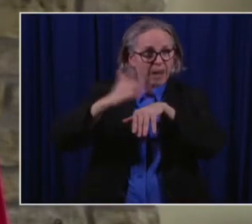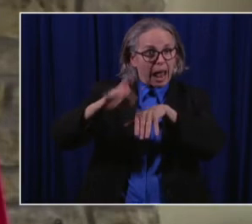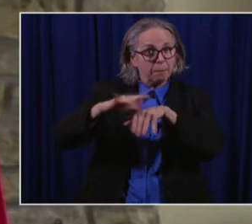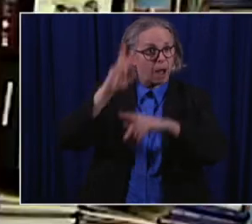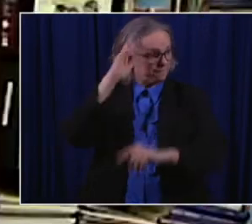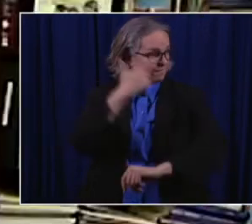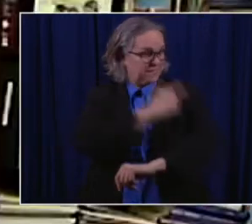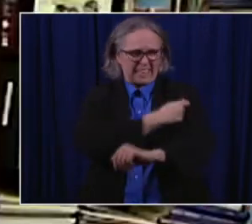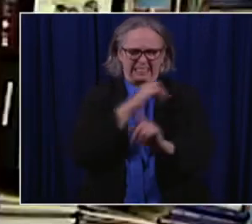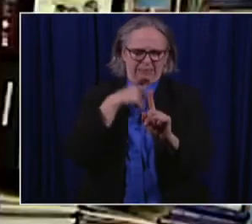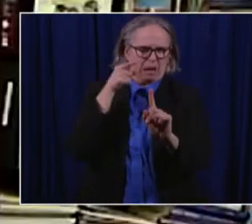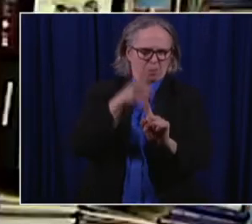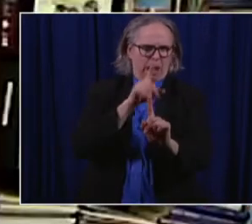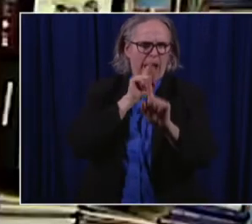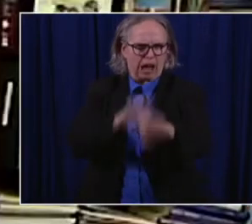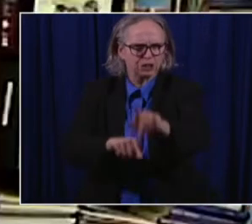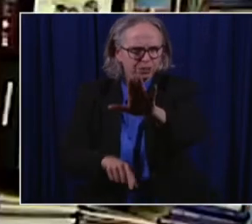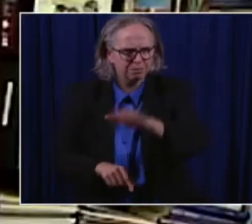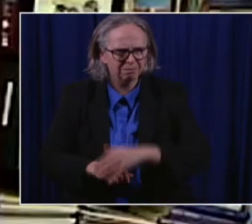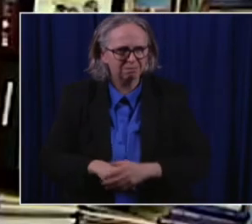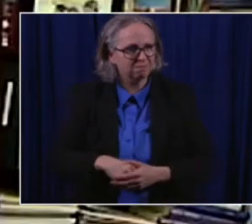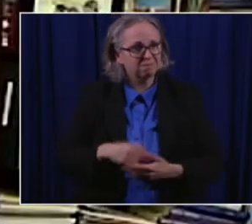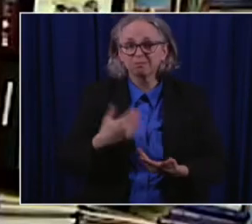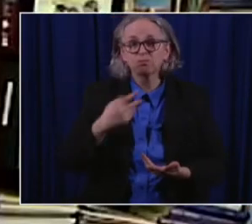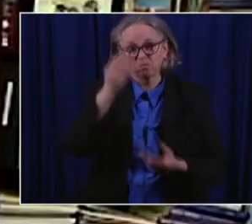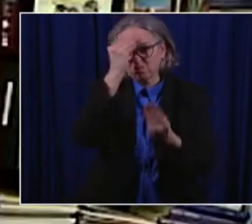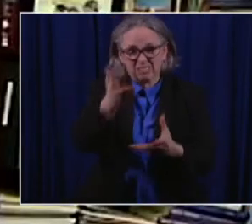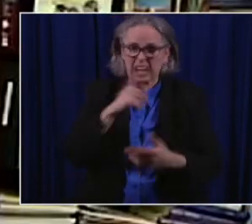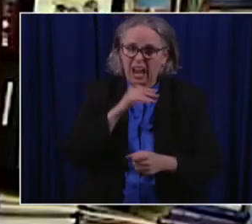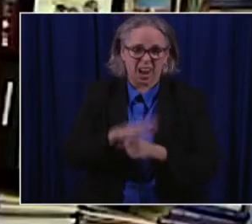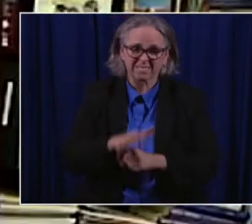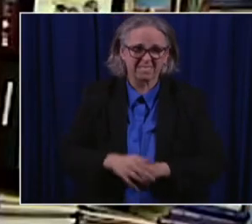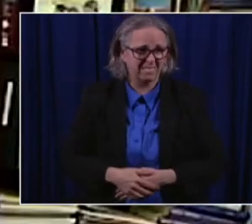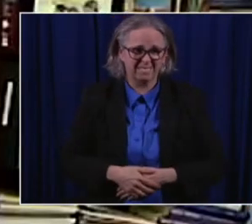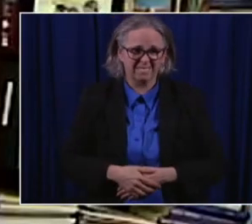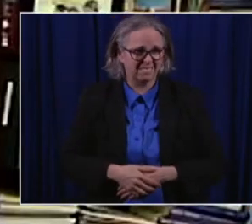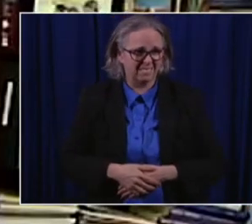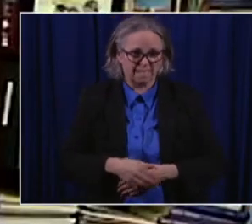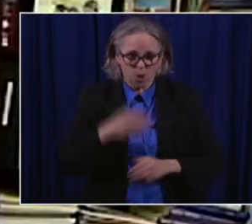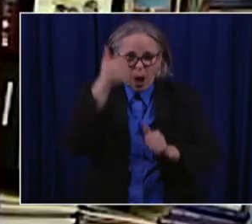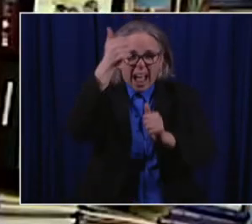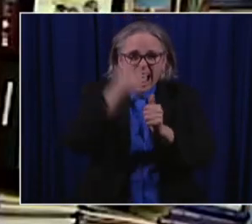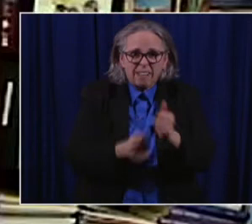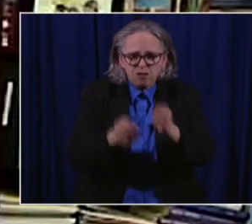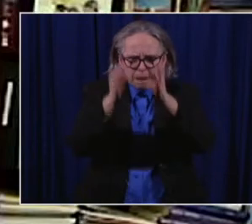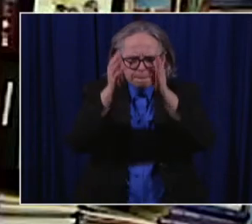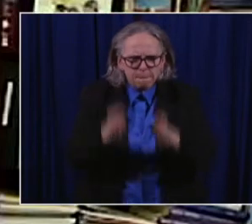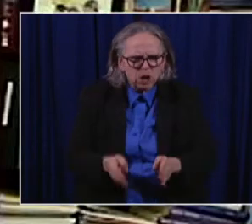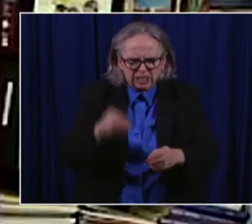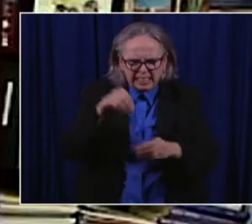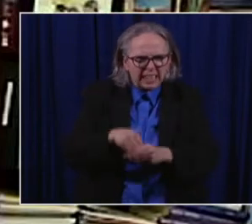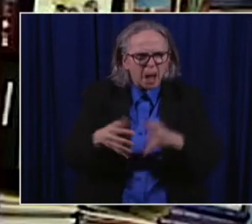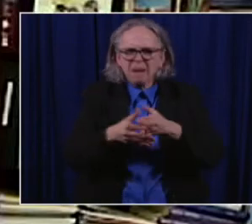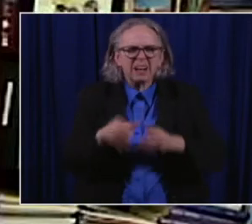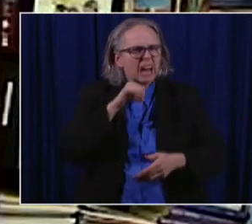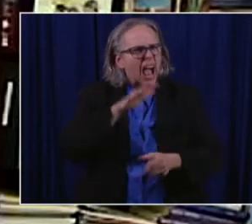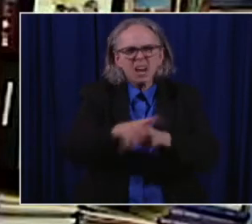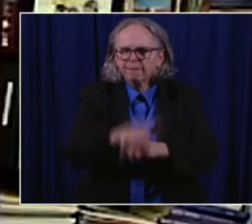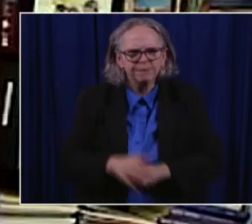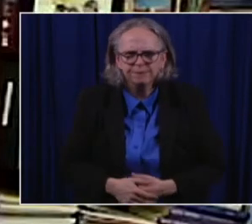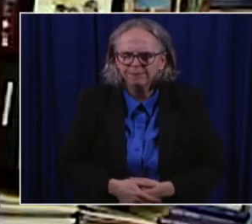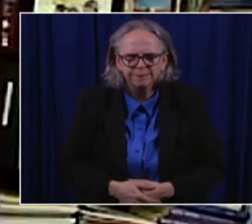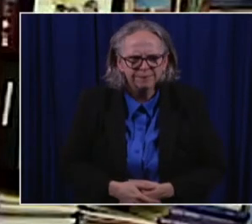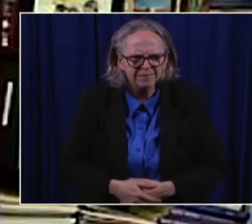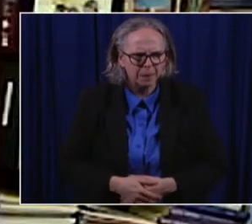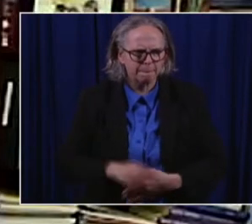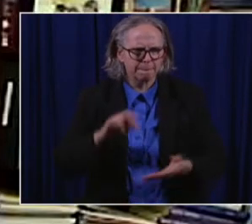enough to have everyone be vaccinated. So any sort of requirements are not really on the radar screen right now.